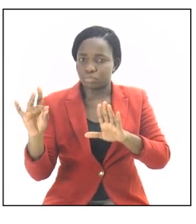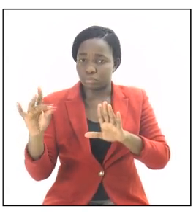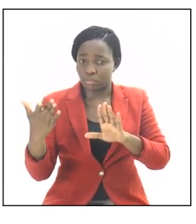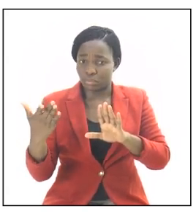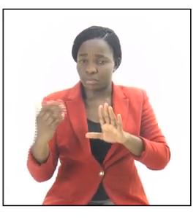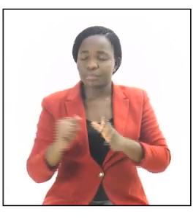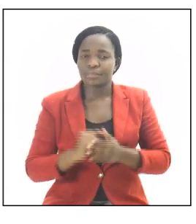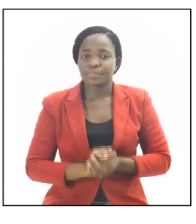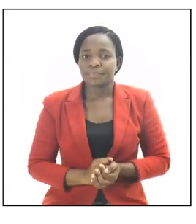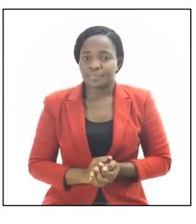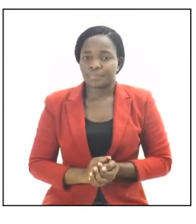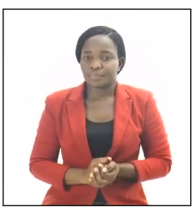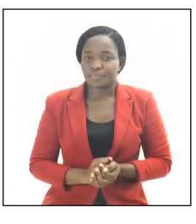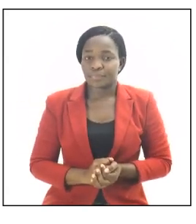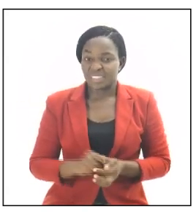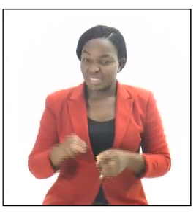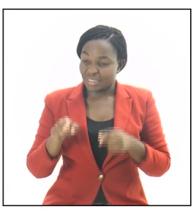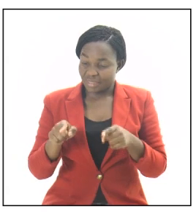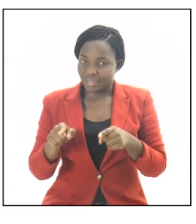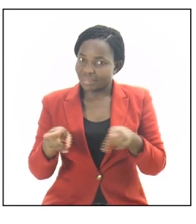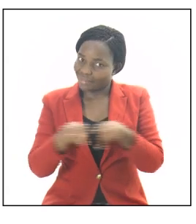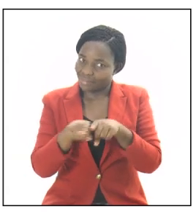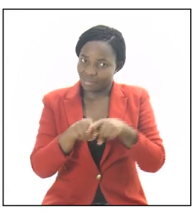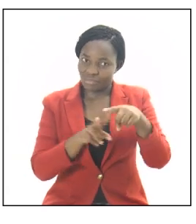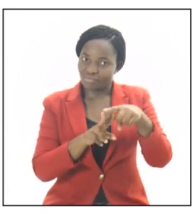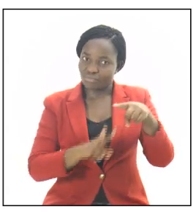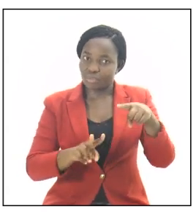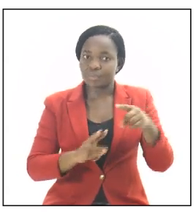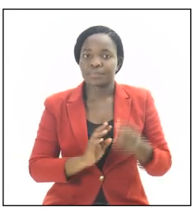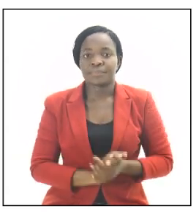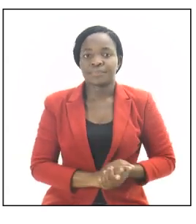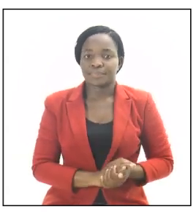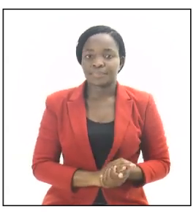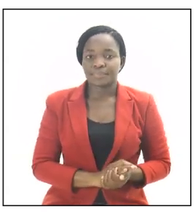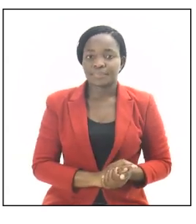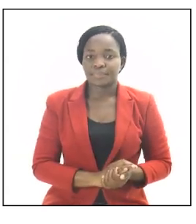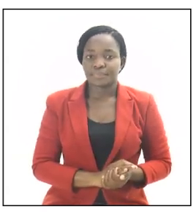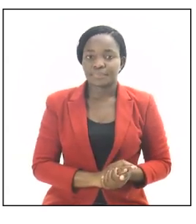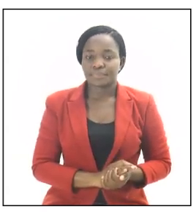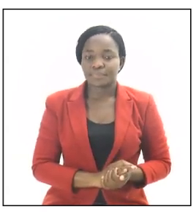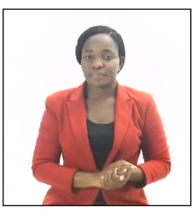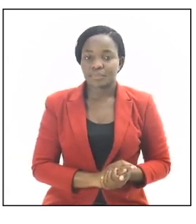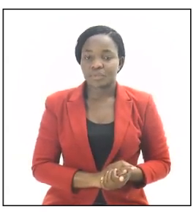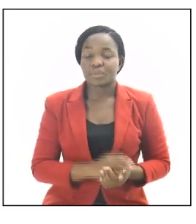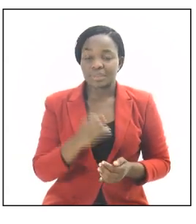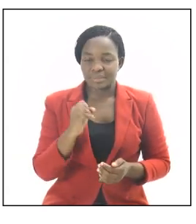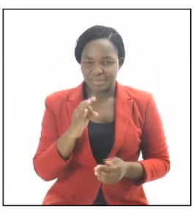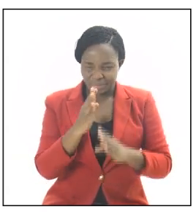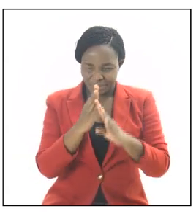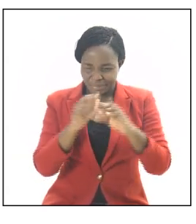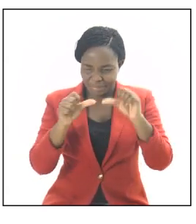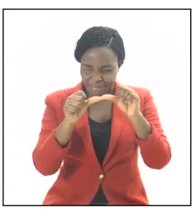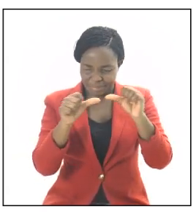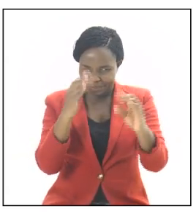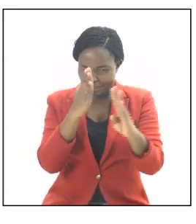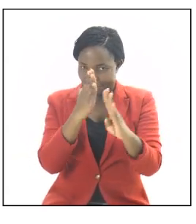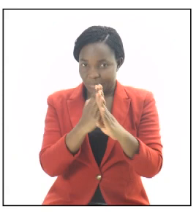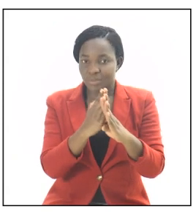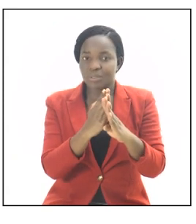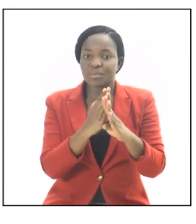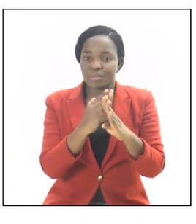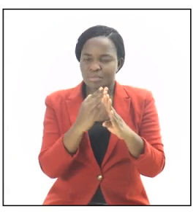3.1538. That is pretty close to pi. Maybe if I measured it more accurately, I would get even closer